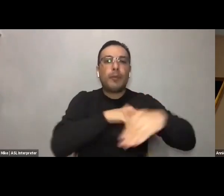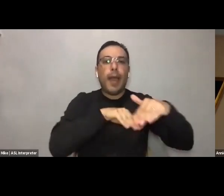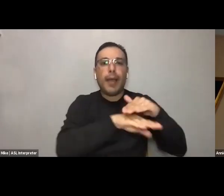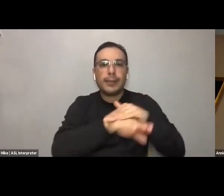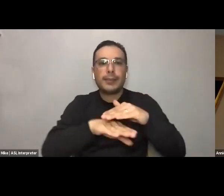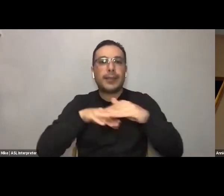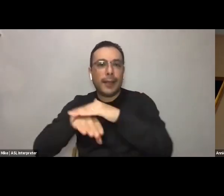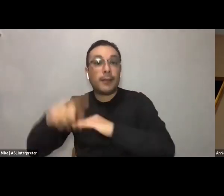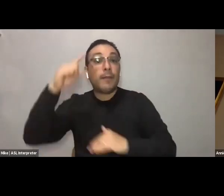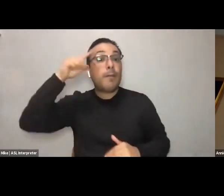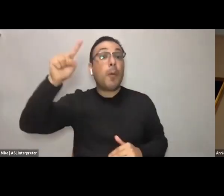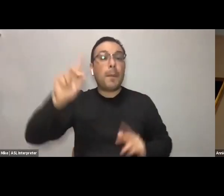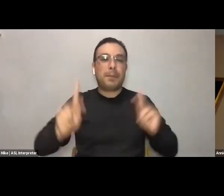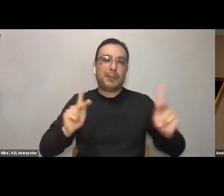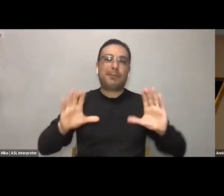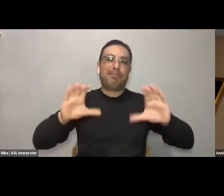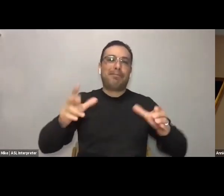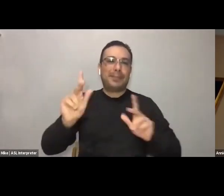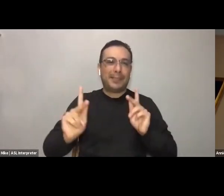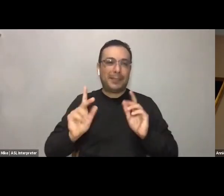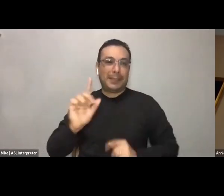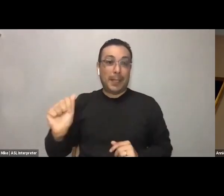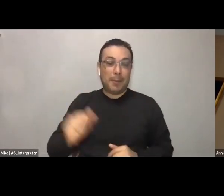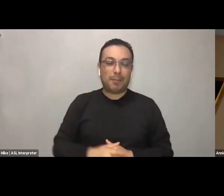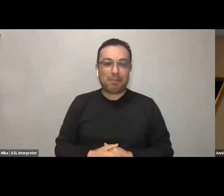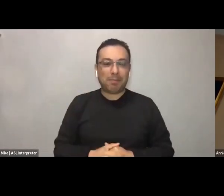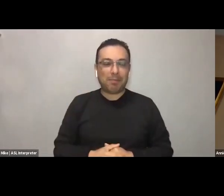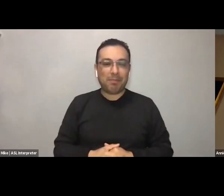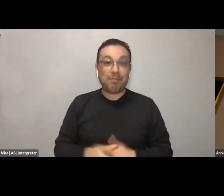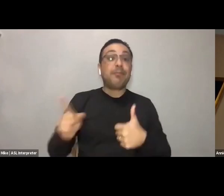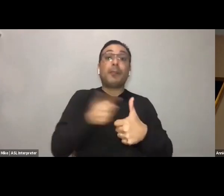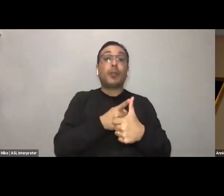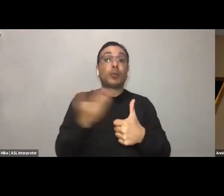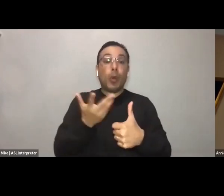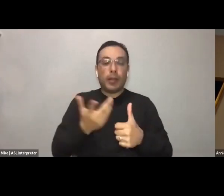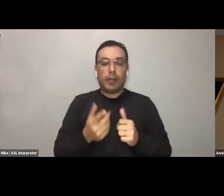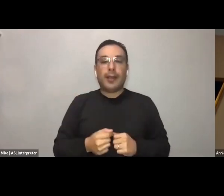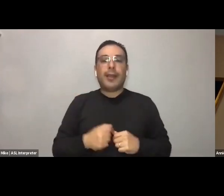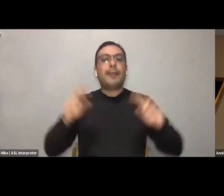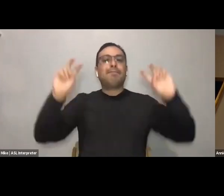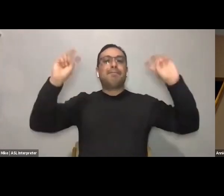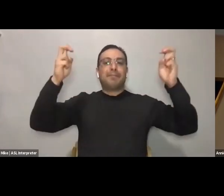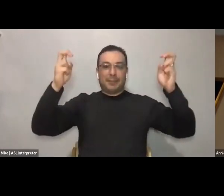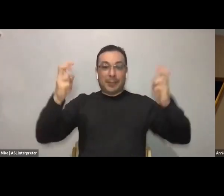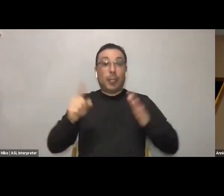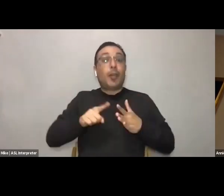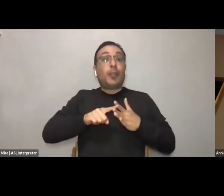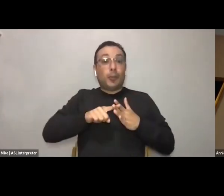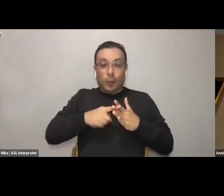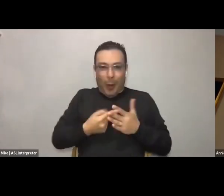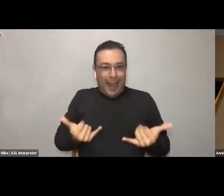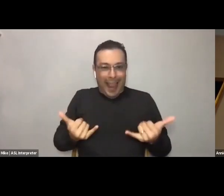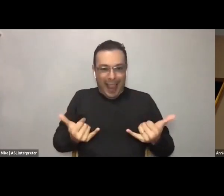remote. So the first one is start where you are. We are all in different places in our efforts to welcome folks with disabilities.